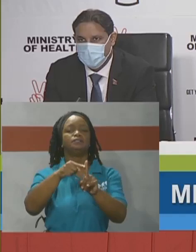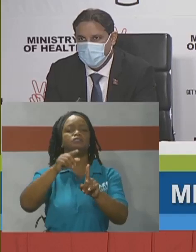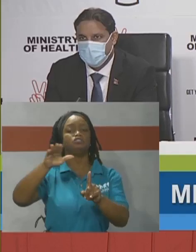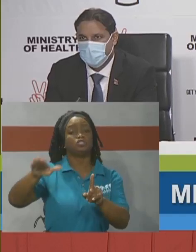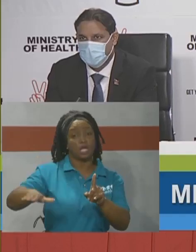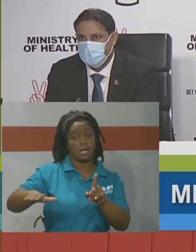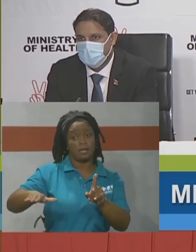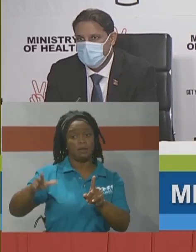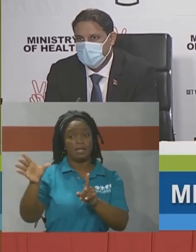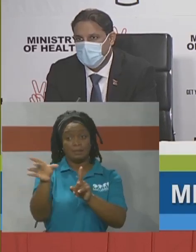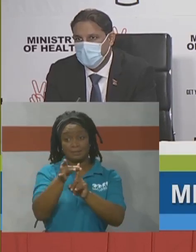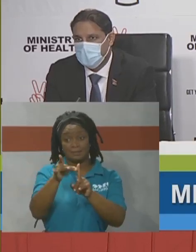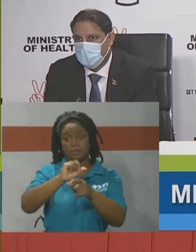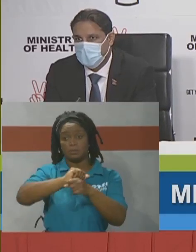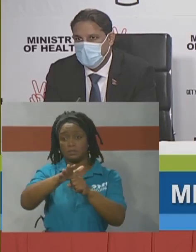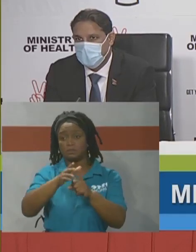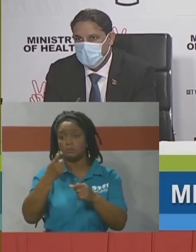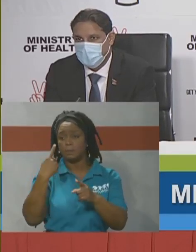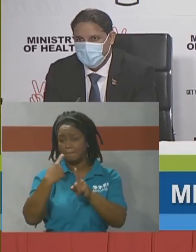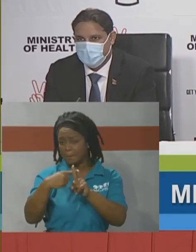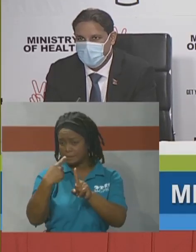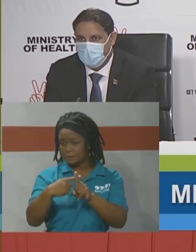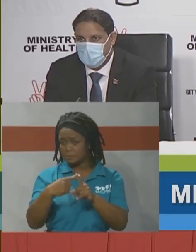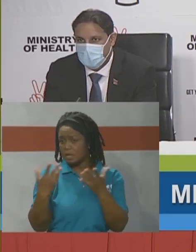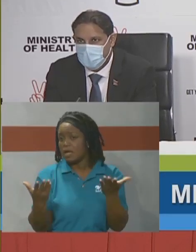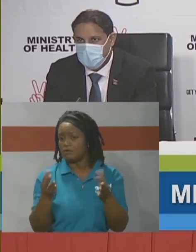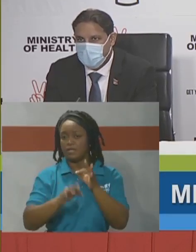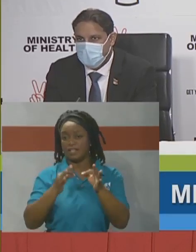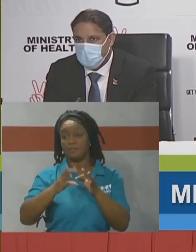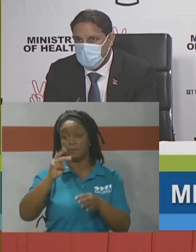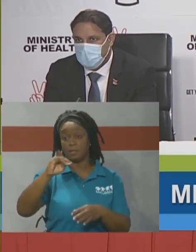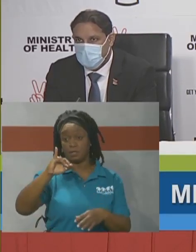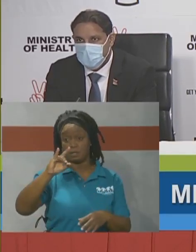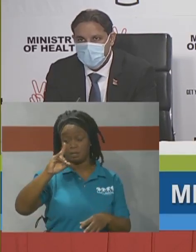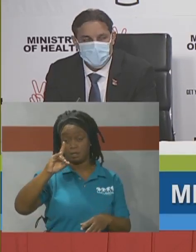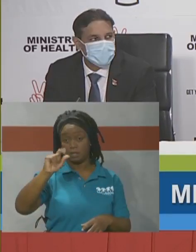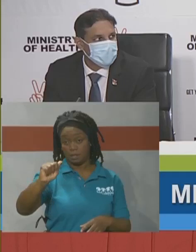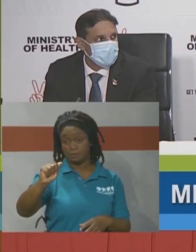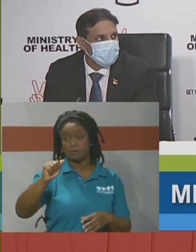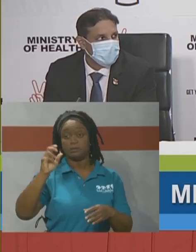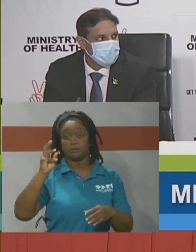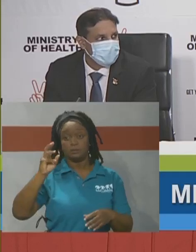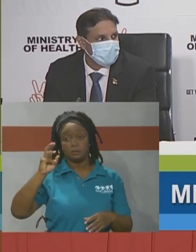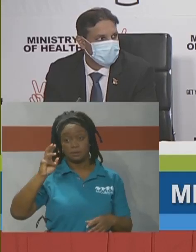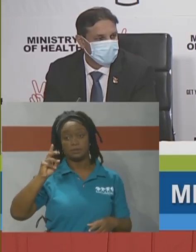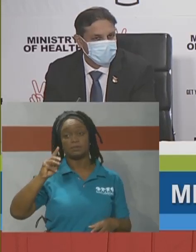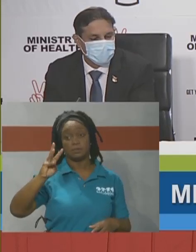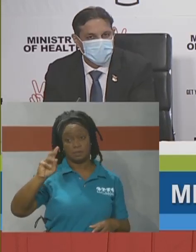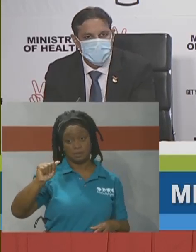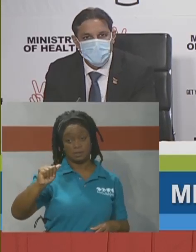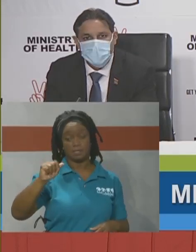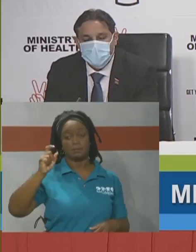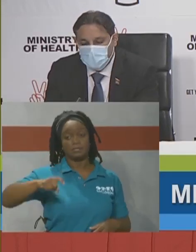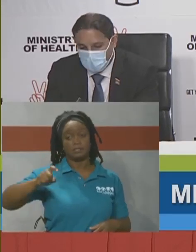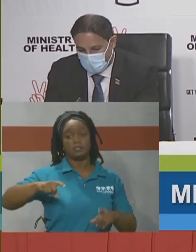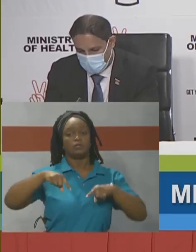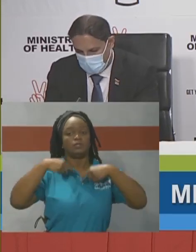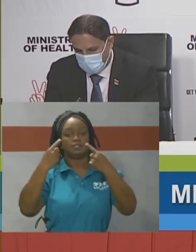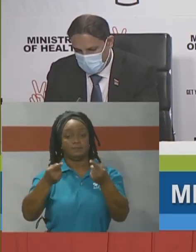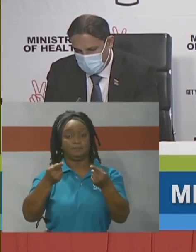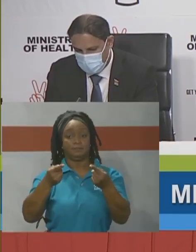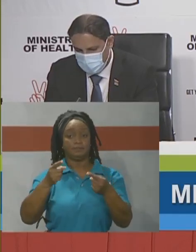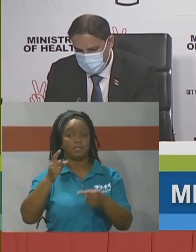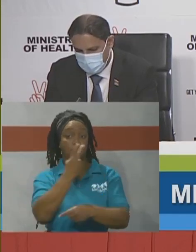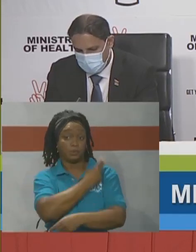for COVID-19, if his symptoms are mild, should he still seek medical help? Should the parents still, for example,